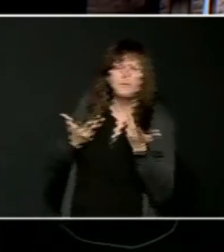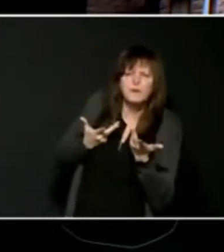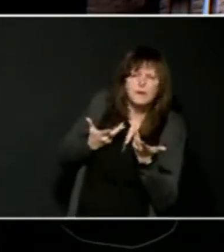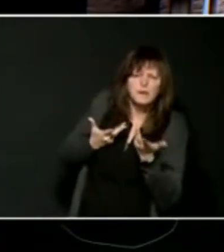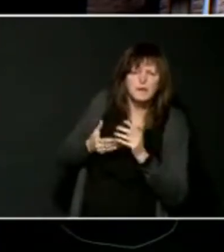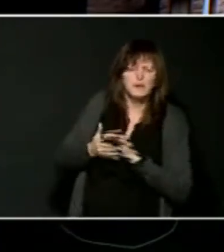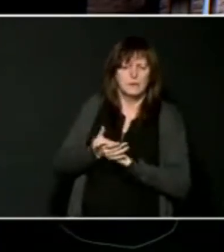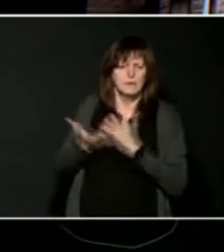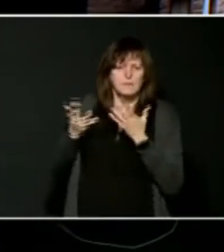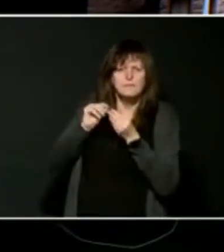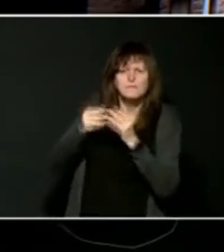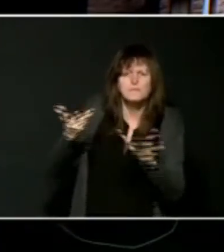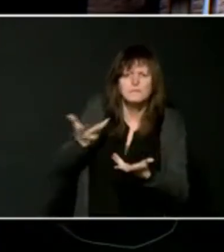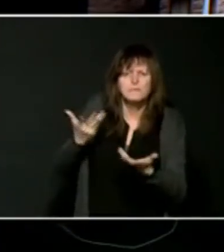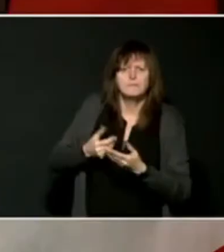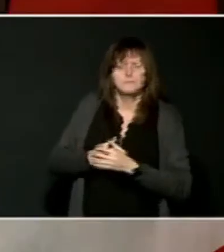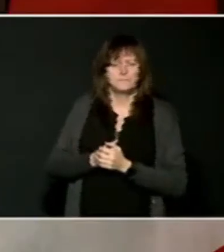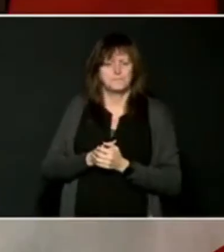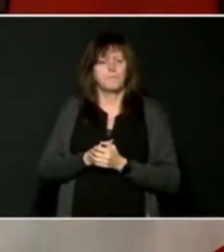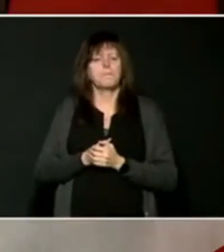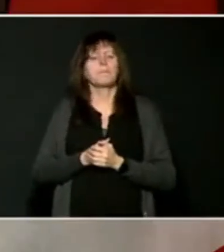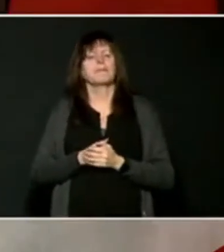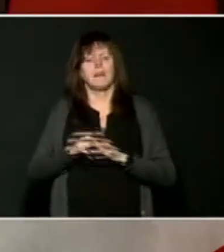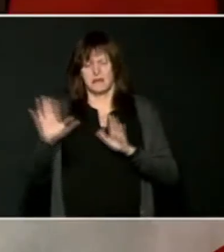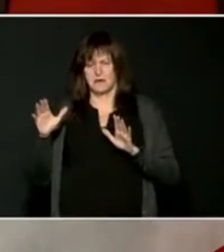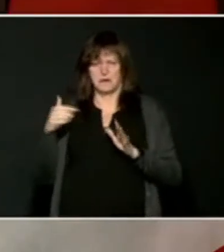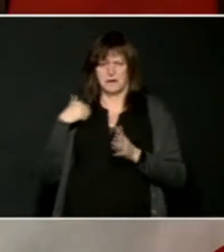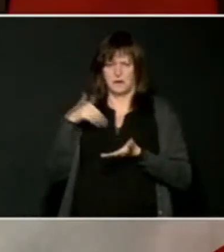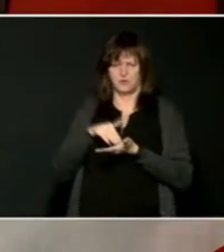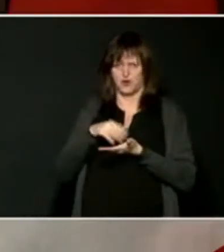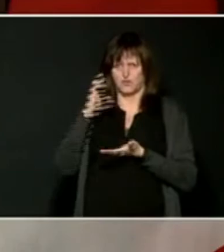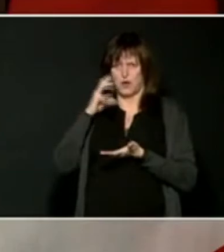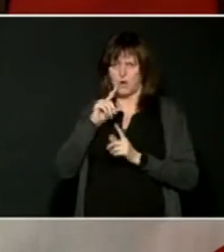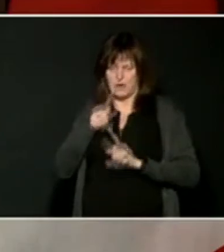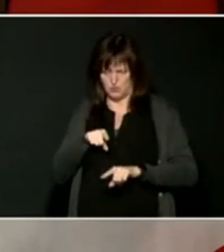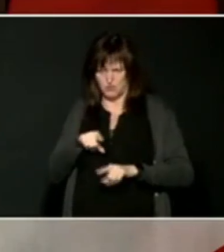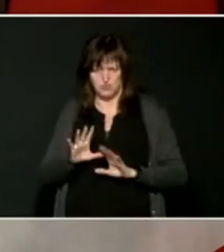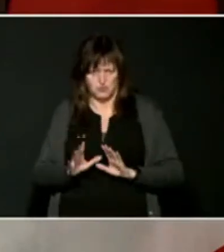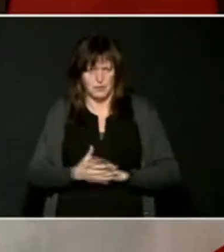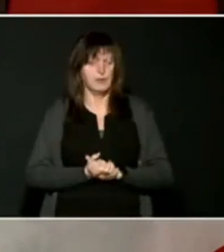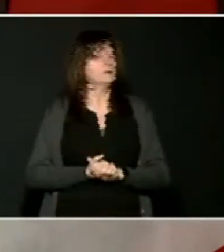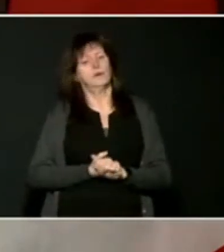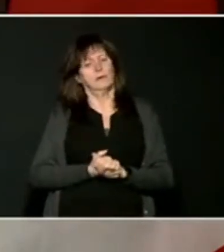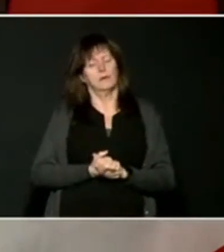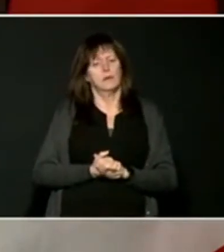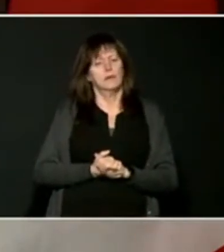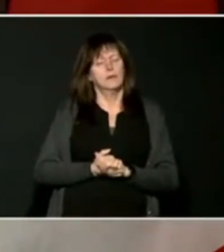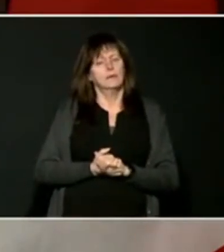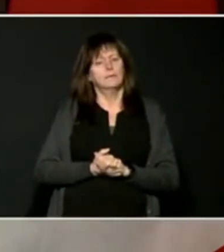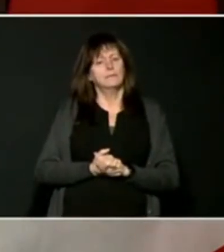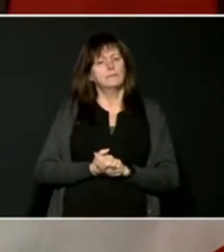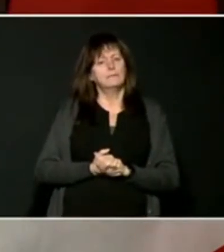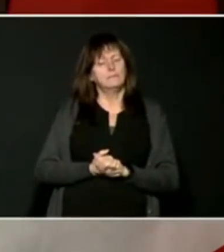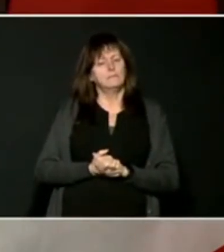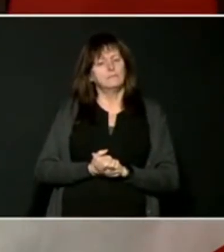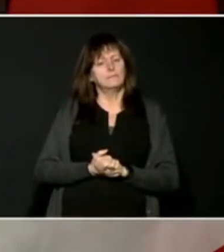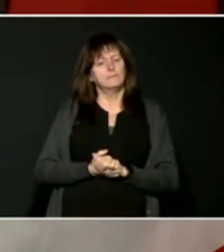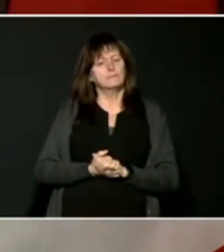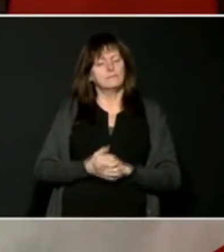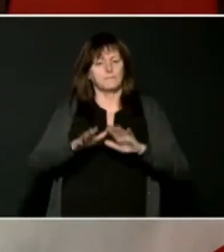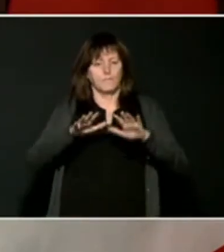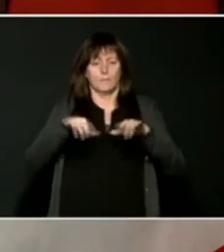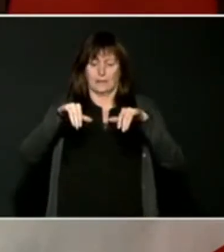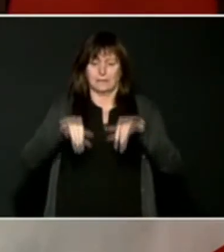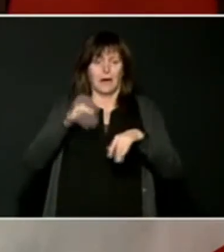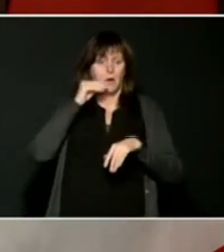Sure. So the modeling that we've done today, or that we've shown today, reflects a stay-at-home order with the same impact as what you saw after